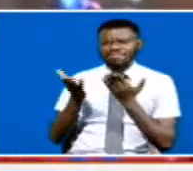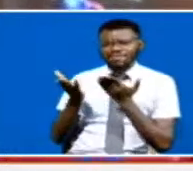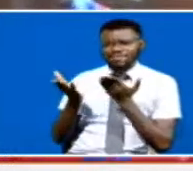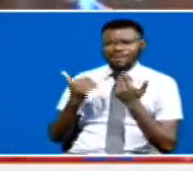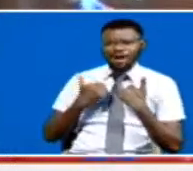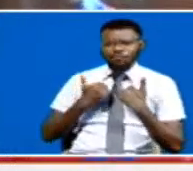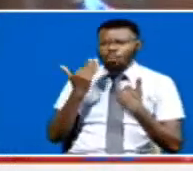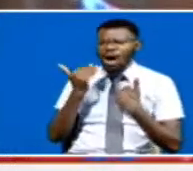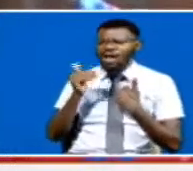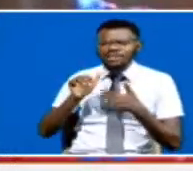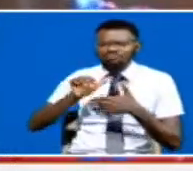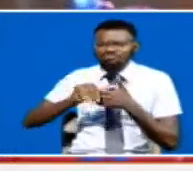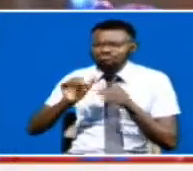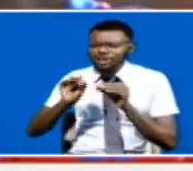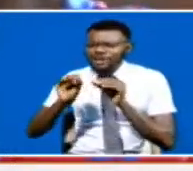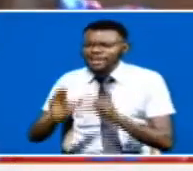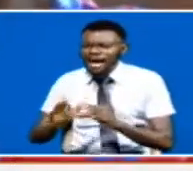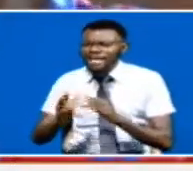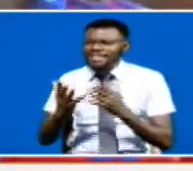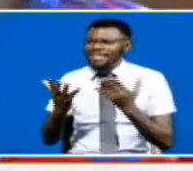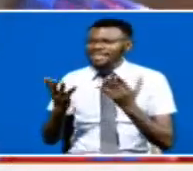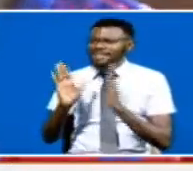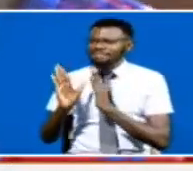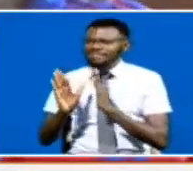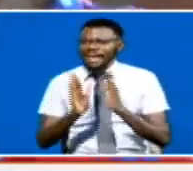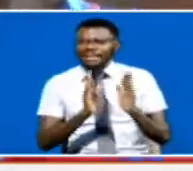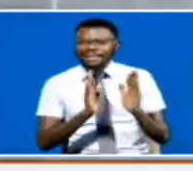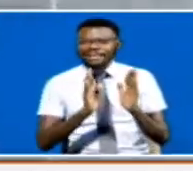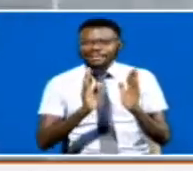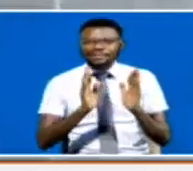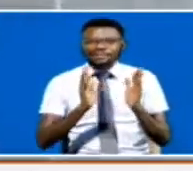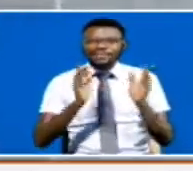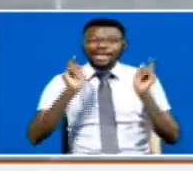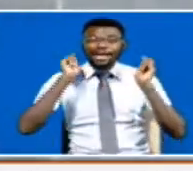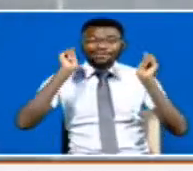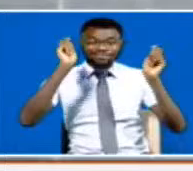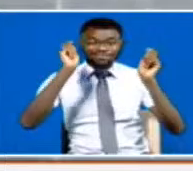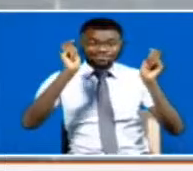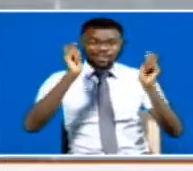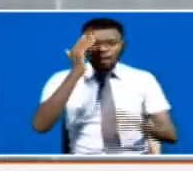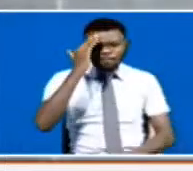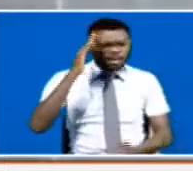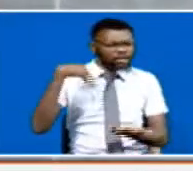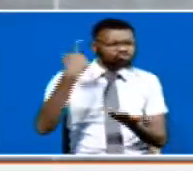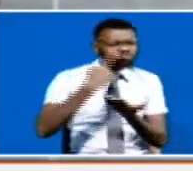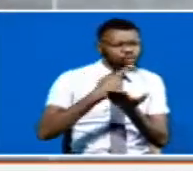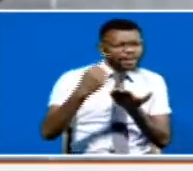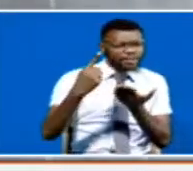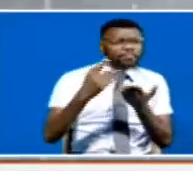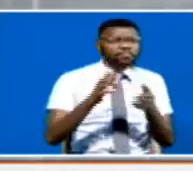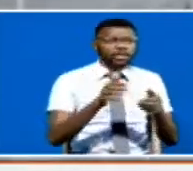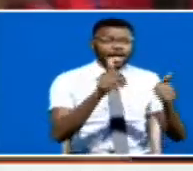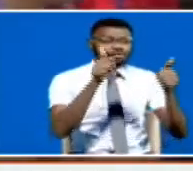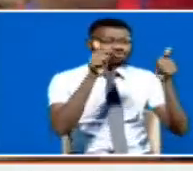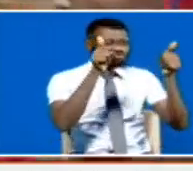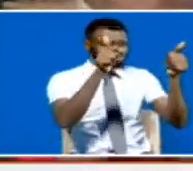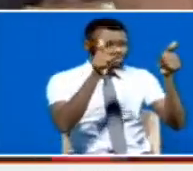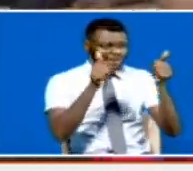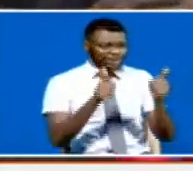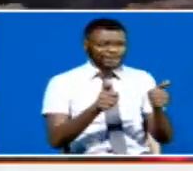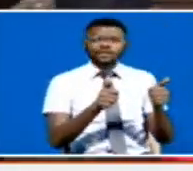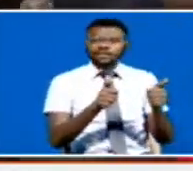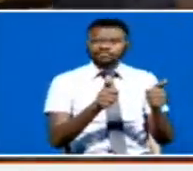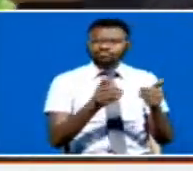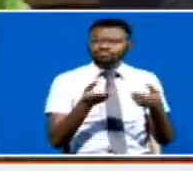to handle them threaten to go on strike from Monday. In a strike notice addressed to Teacher Service Commission CEO